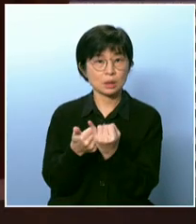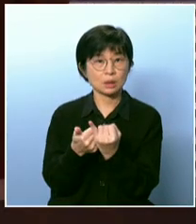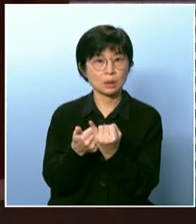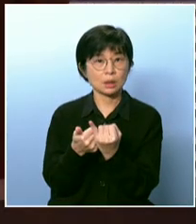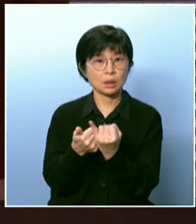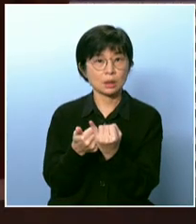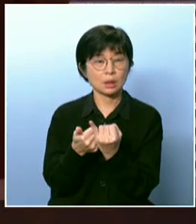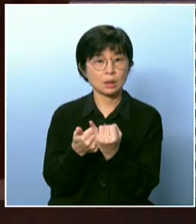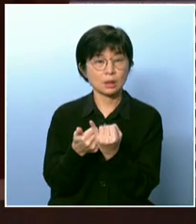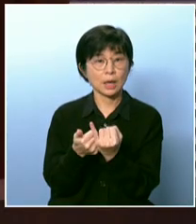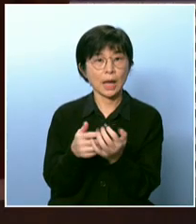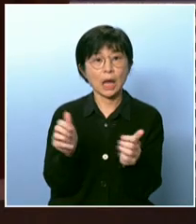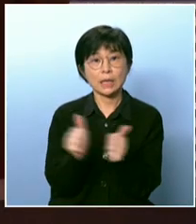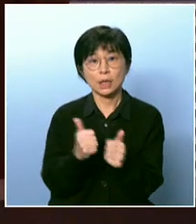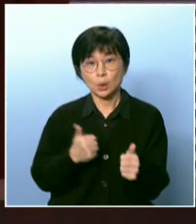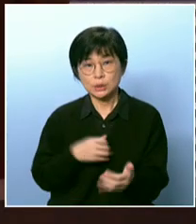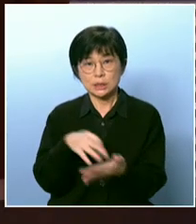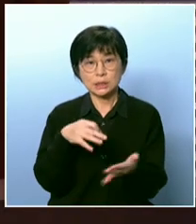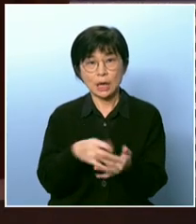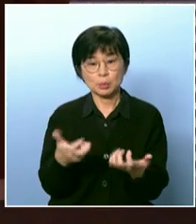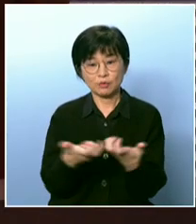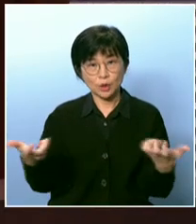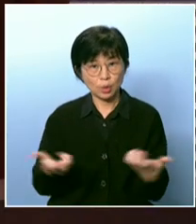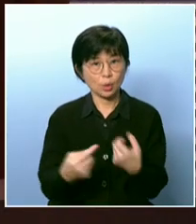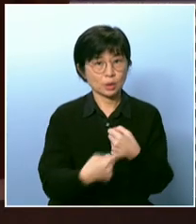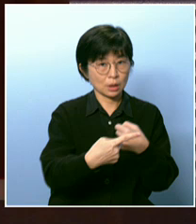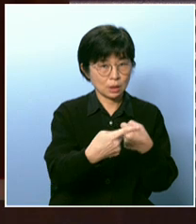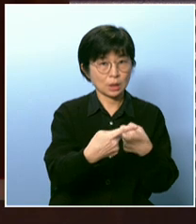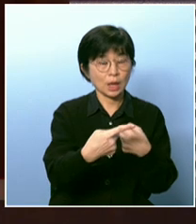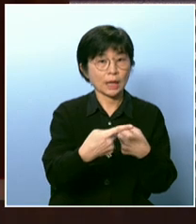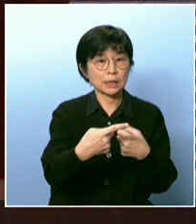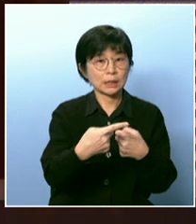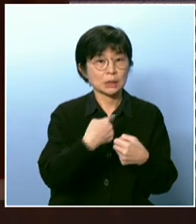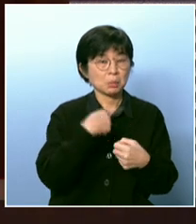the situation? Ms. Zhou Chen.